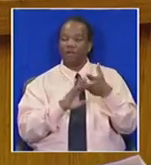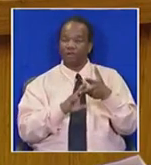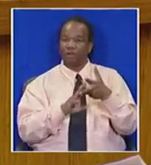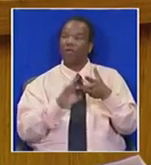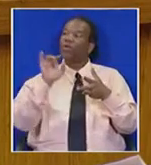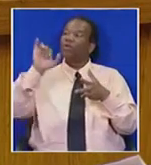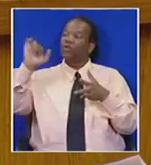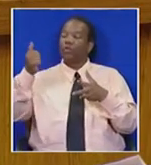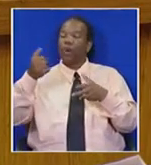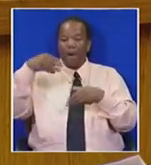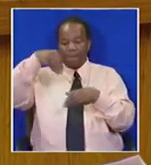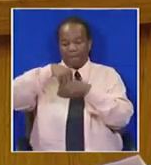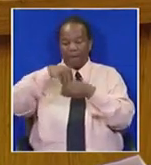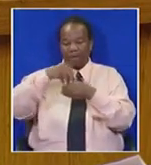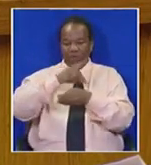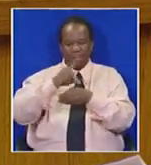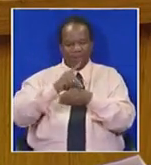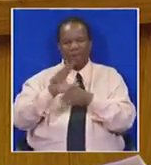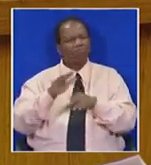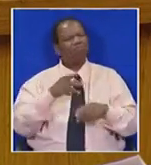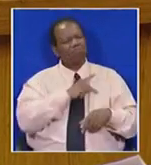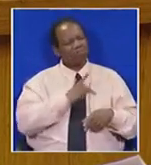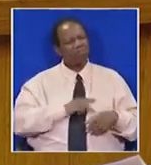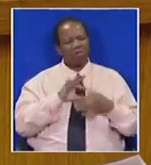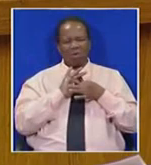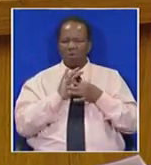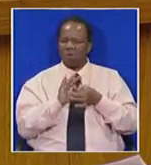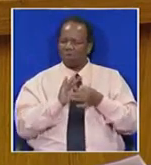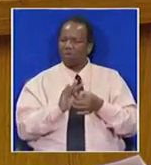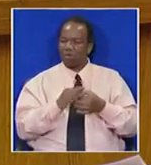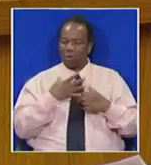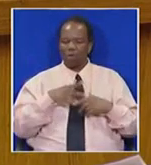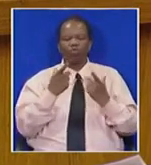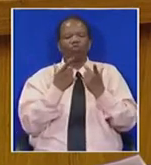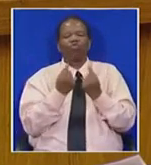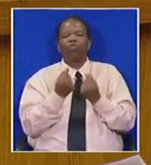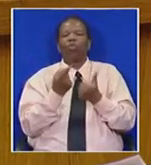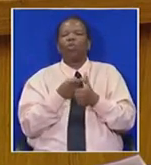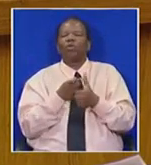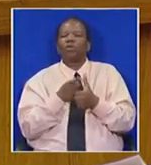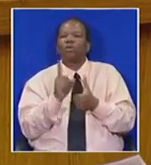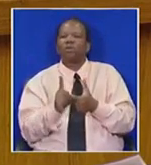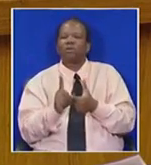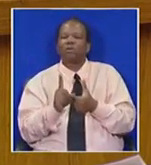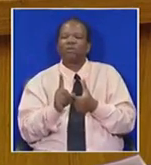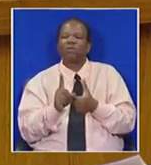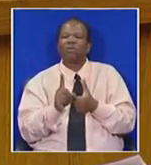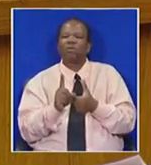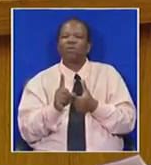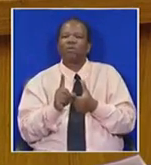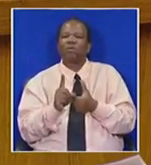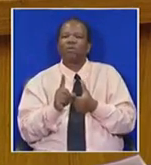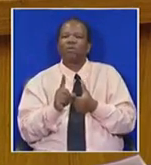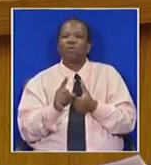plan because the President has made a commitment that the first thing he wants to do is, as a priority, is to